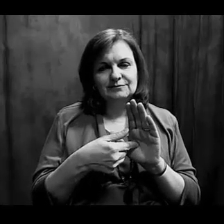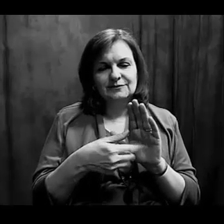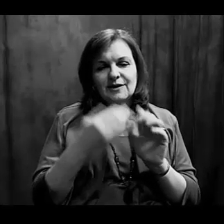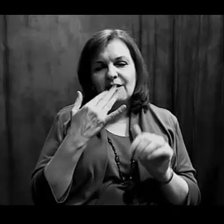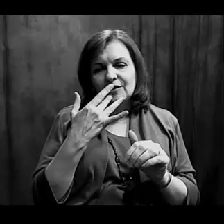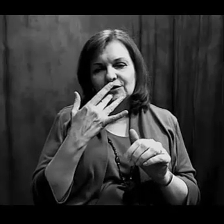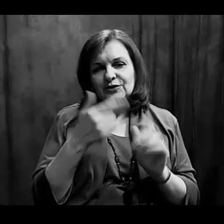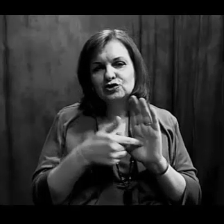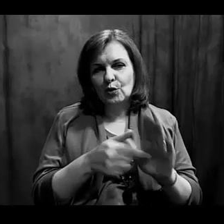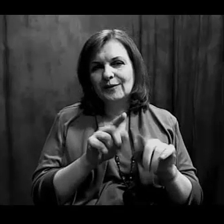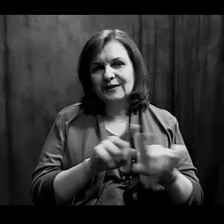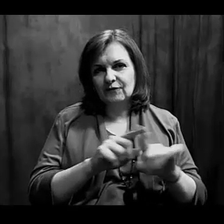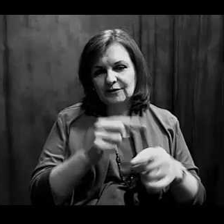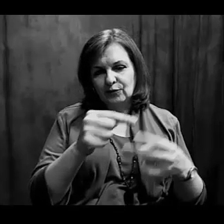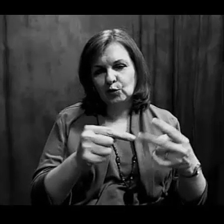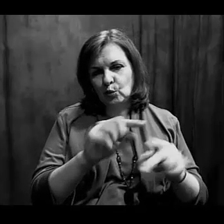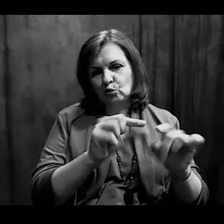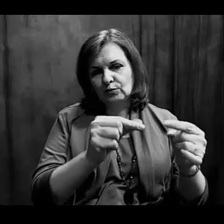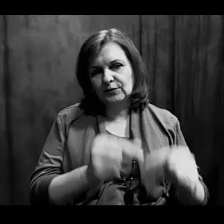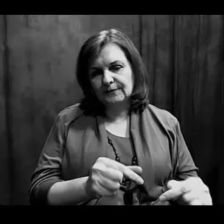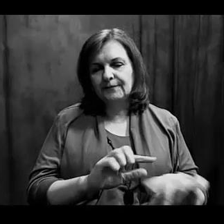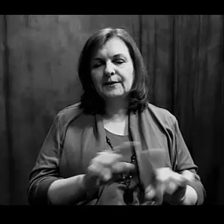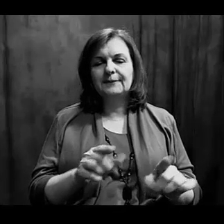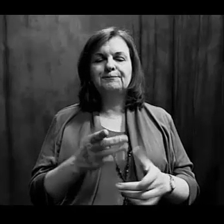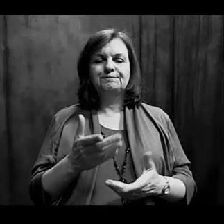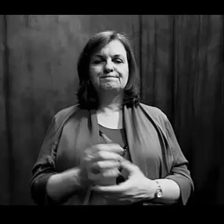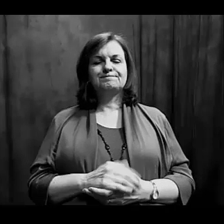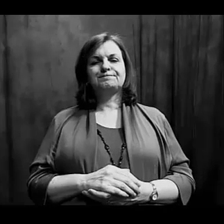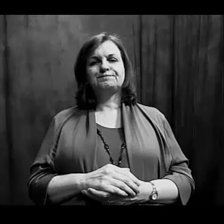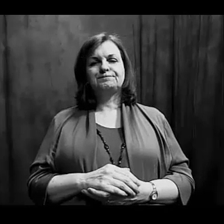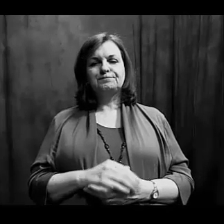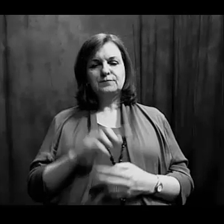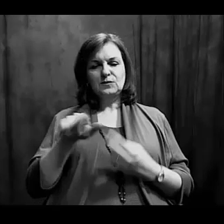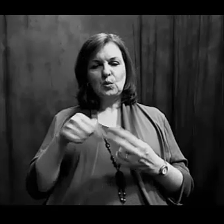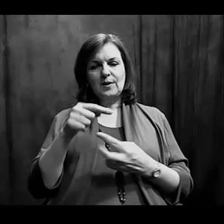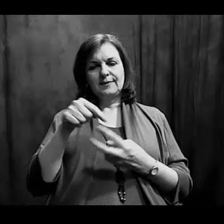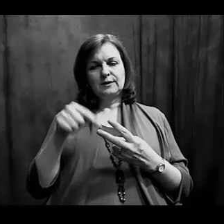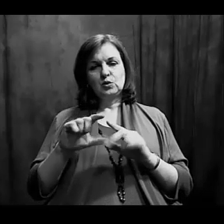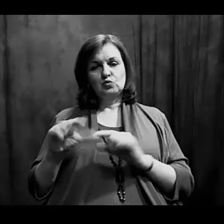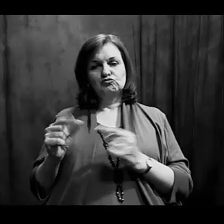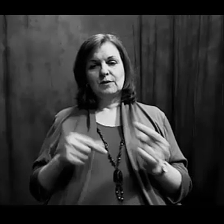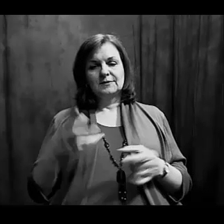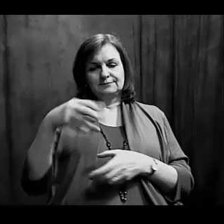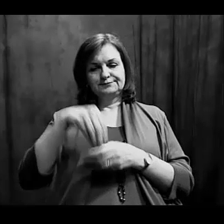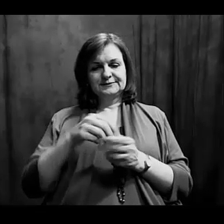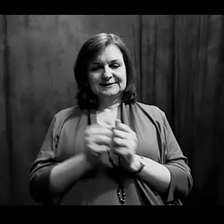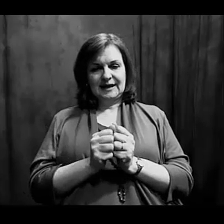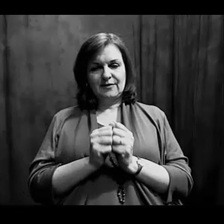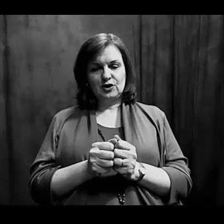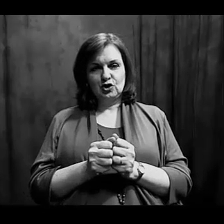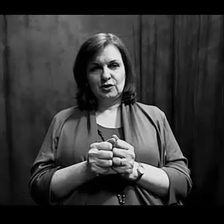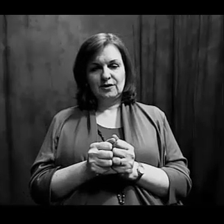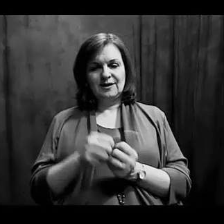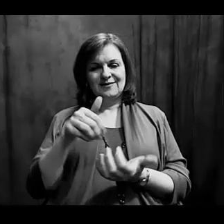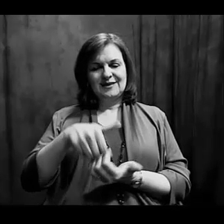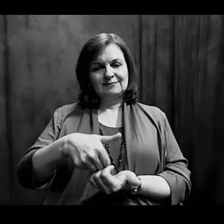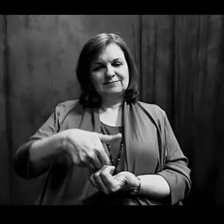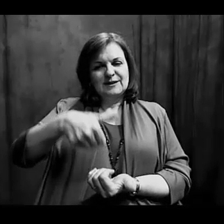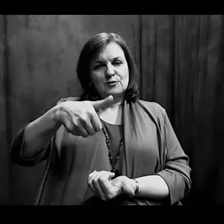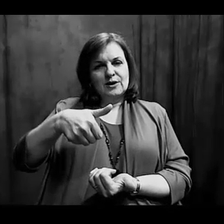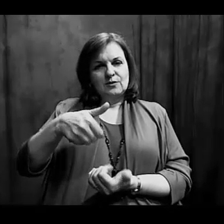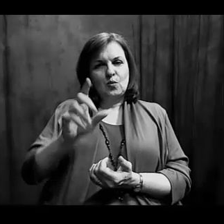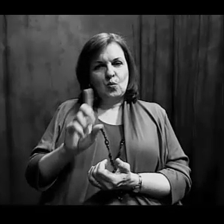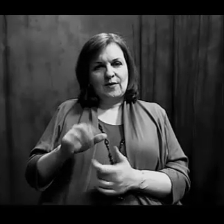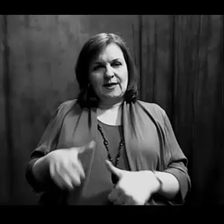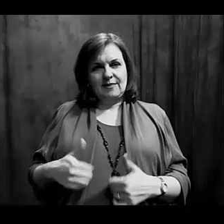the differences, of course. They're not really colored like this in nature. But what we found is in these Paramecium, they've